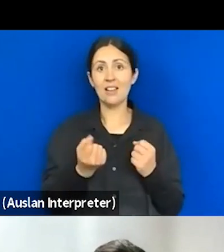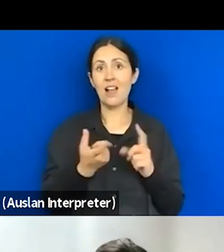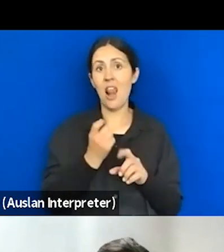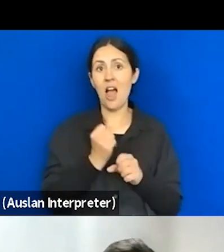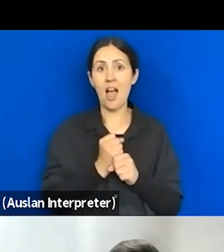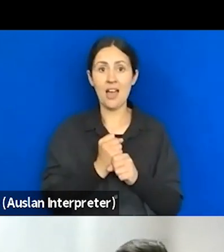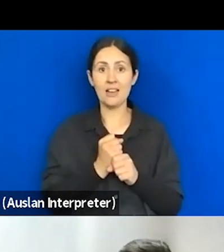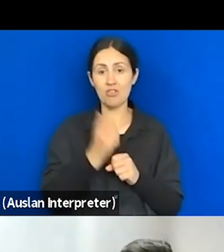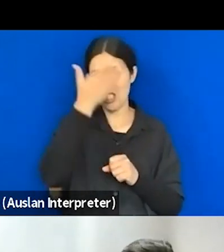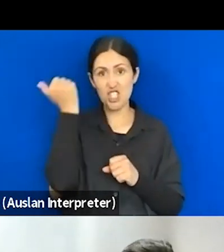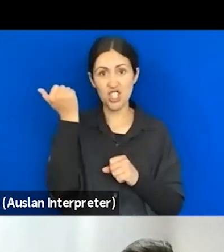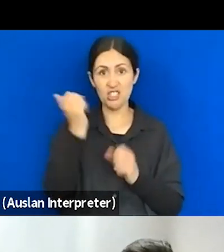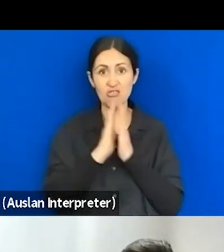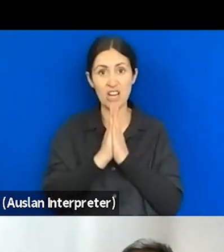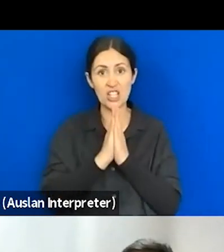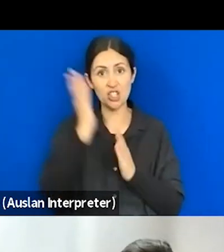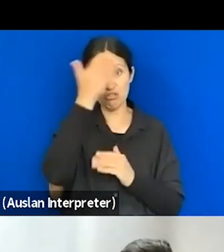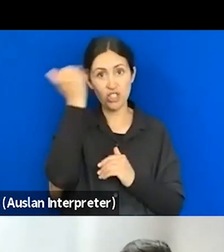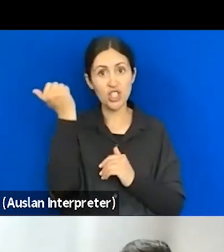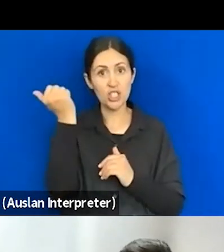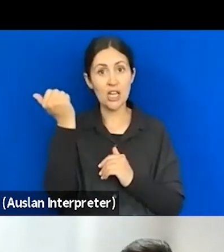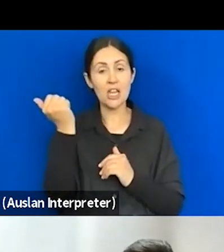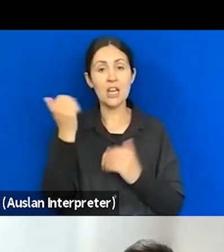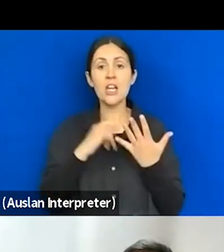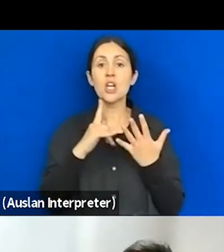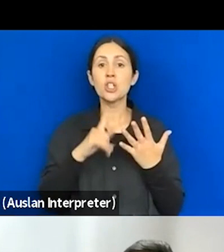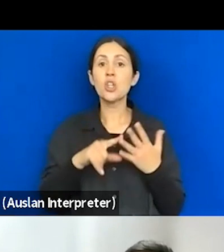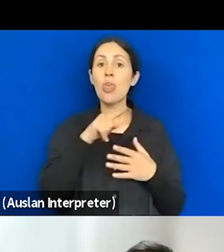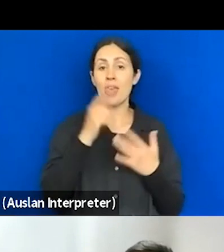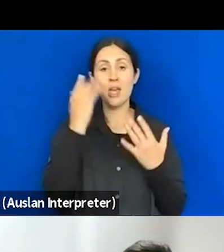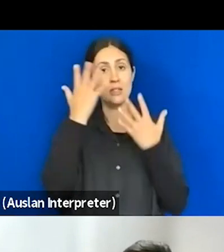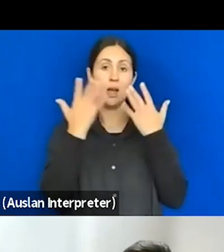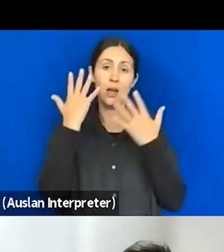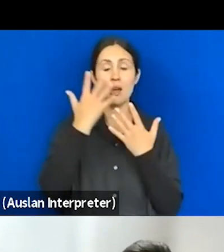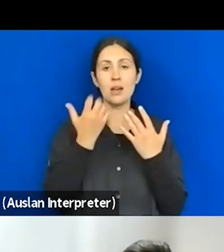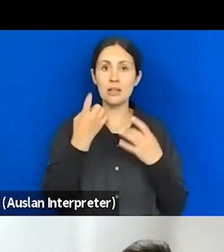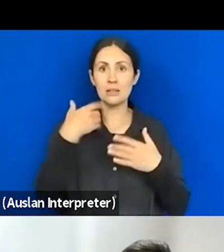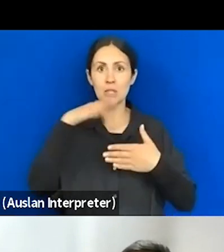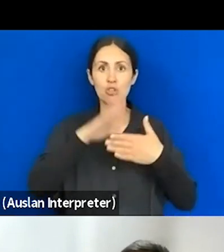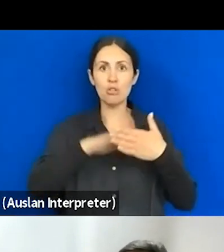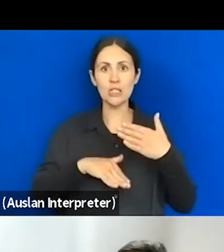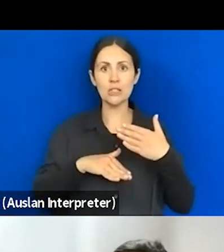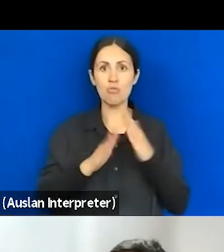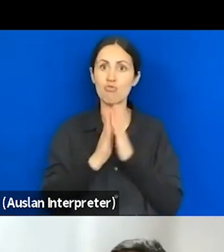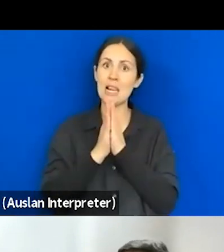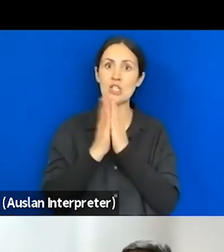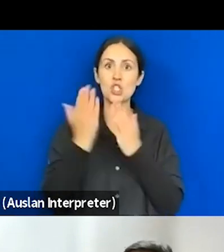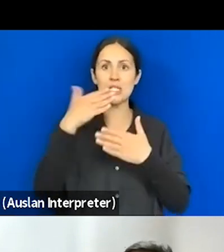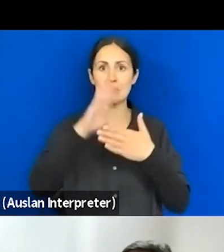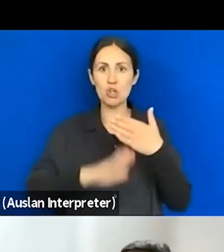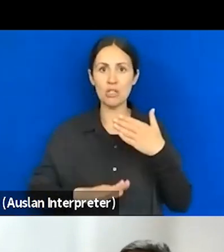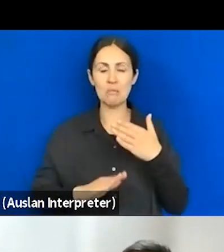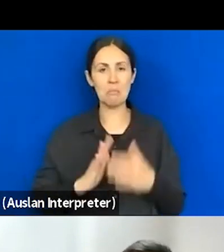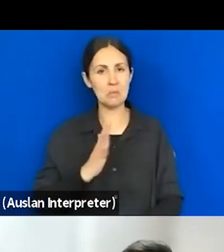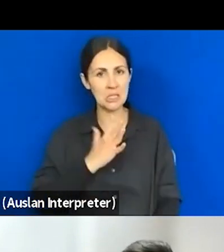being Christian, and the flavor of the psychedelic experience was very much sort of along those lines. And so his,